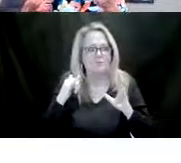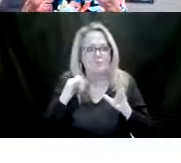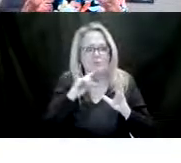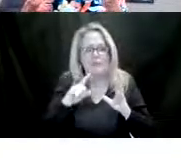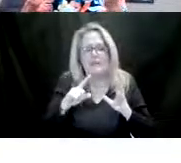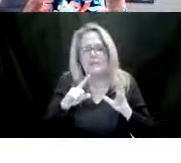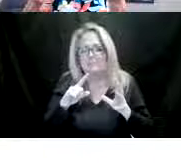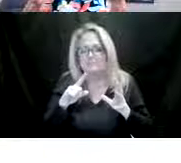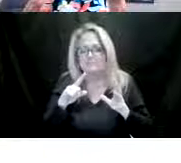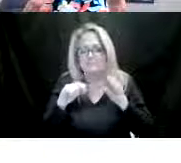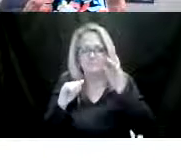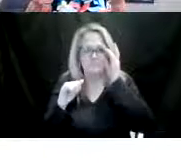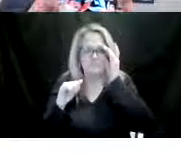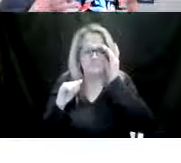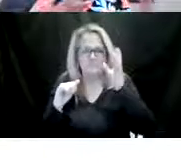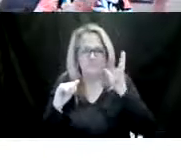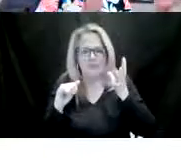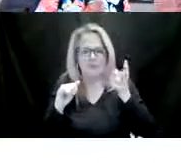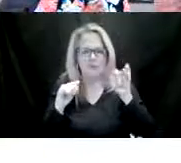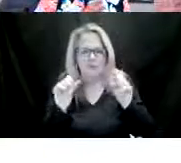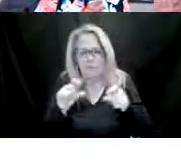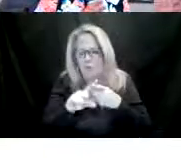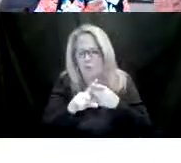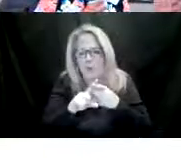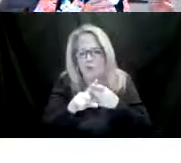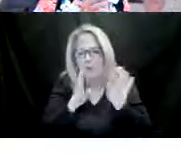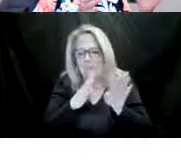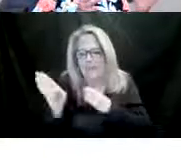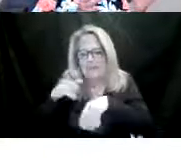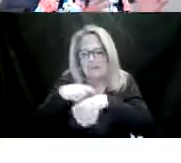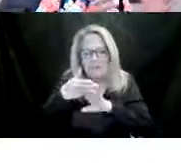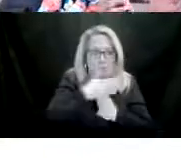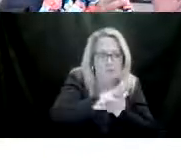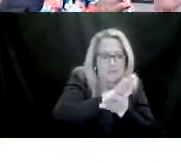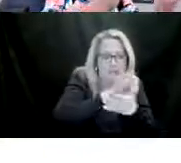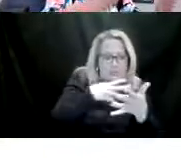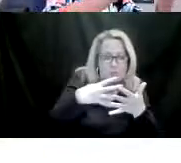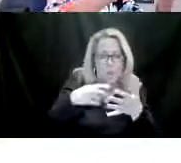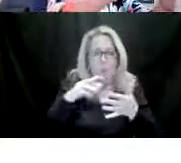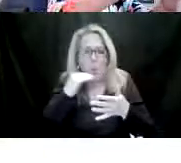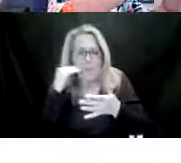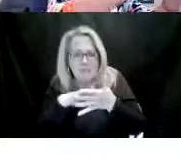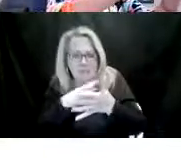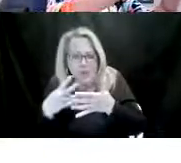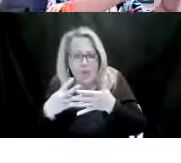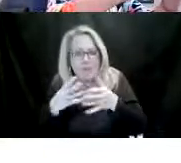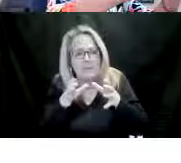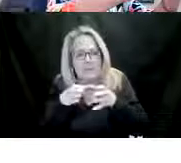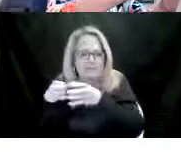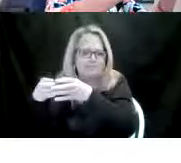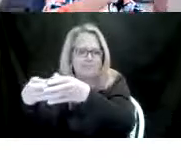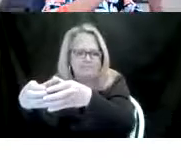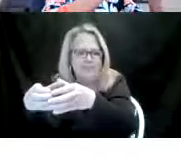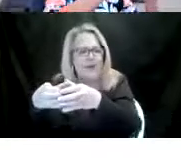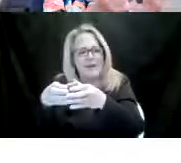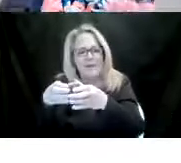in a home's schedule, or in a preschool schedule, or kind of tuck a child to kind of more a back part of the